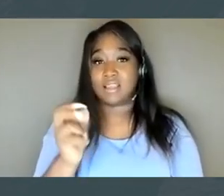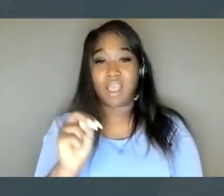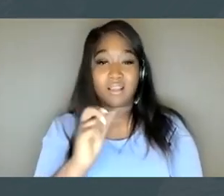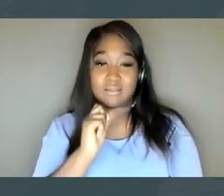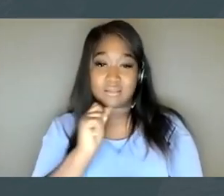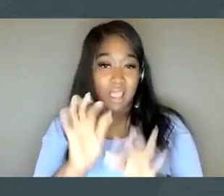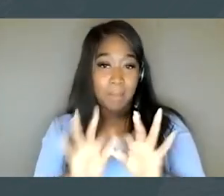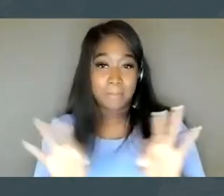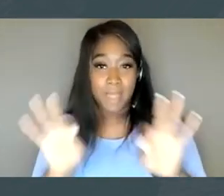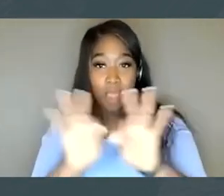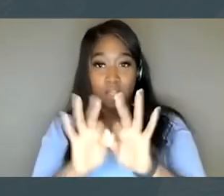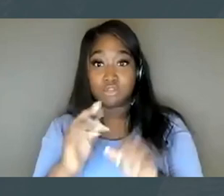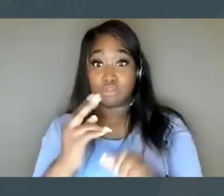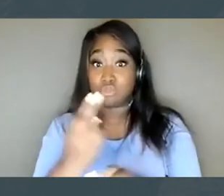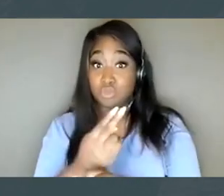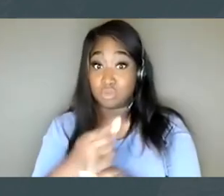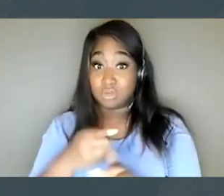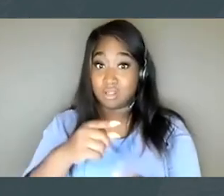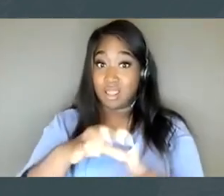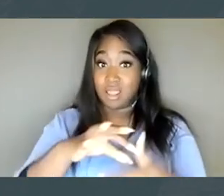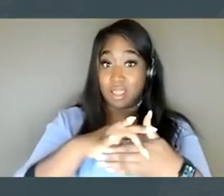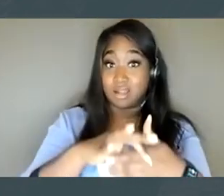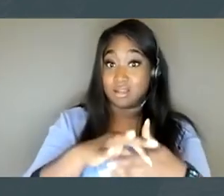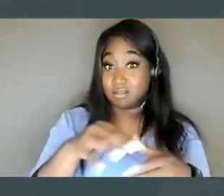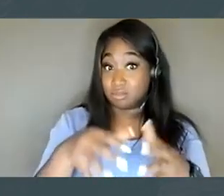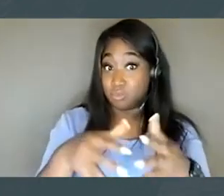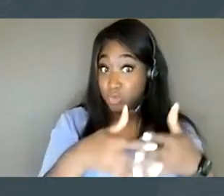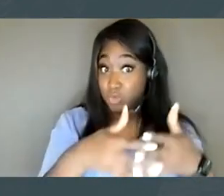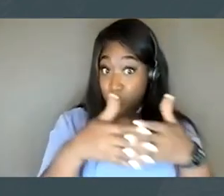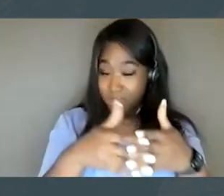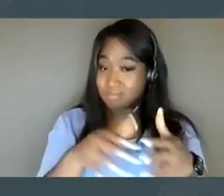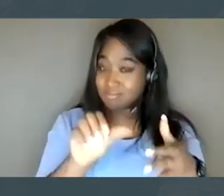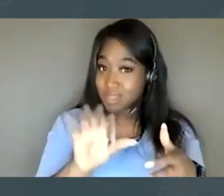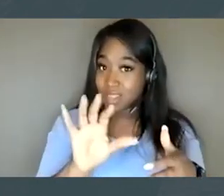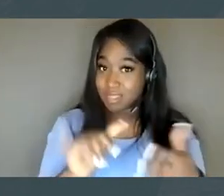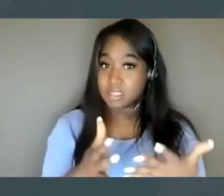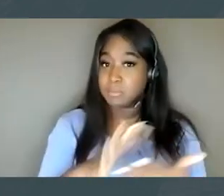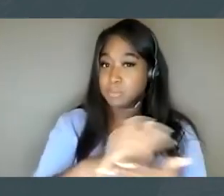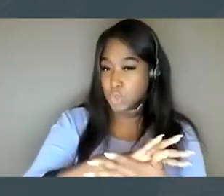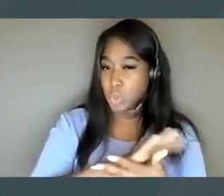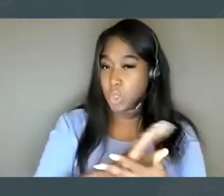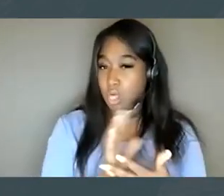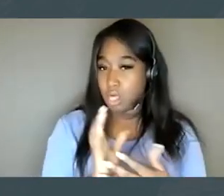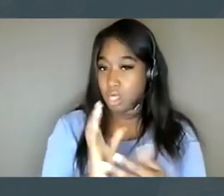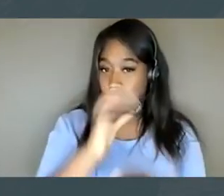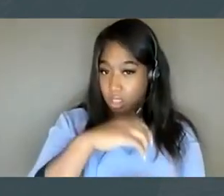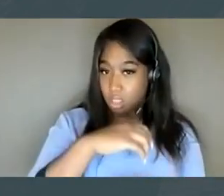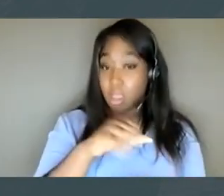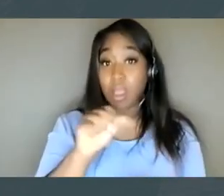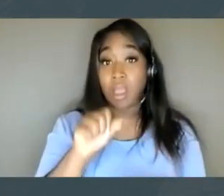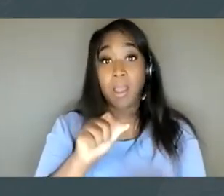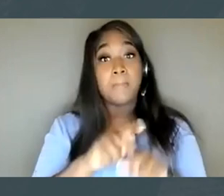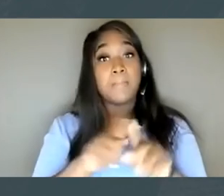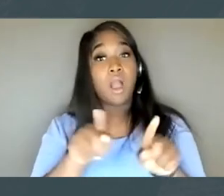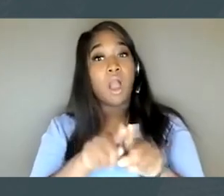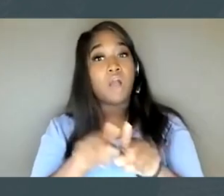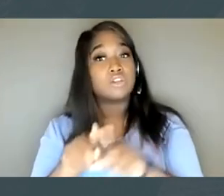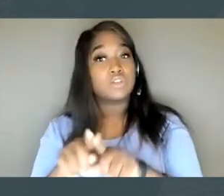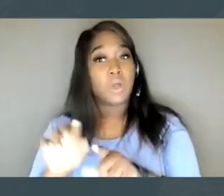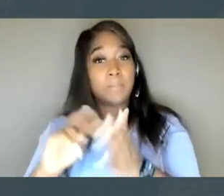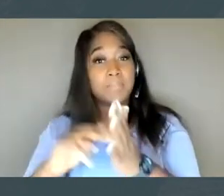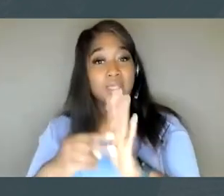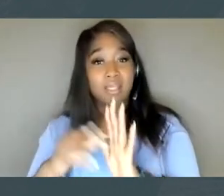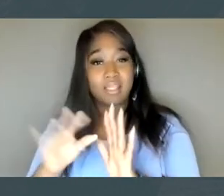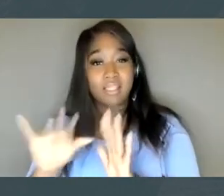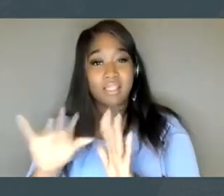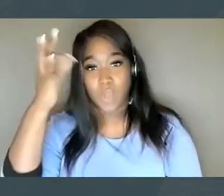context, the context of the US, would be obscure, right? But it also means that France does not